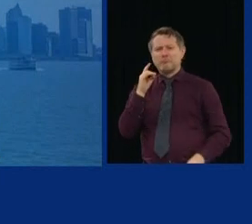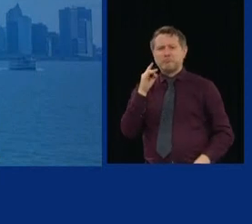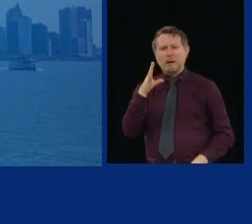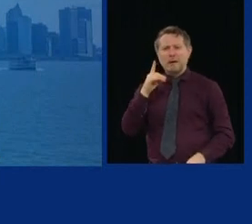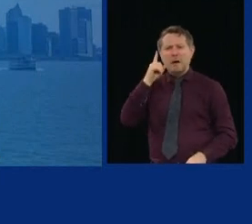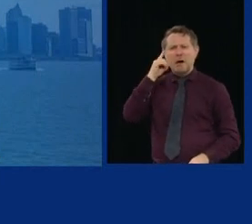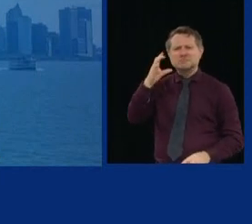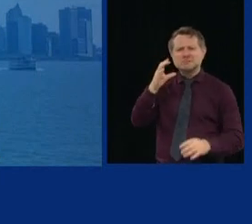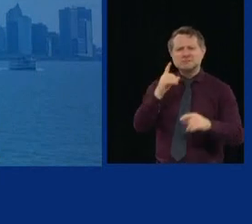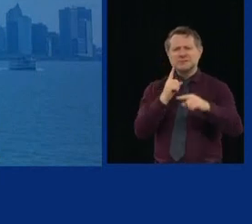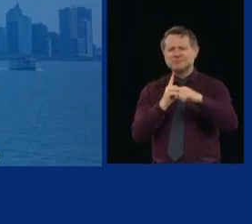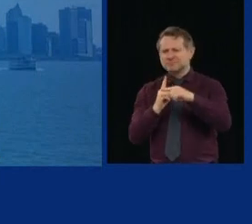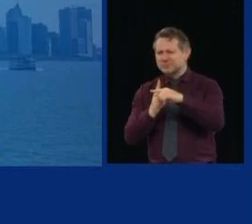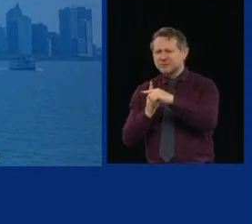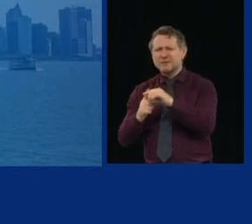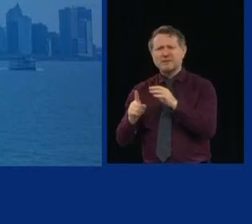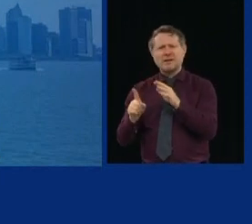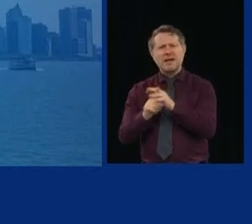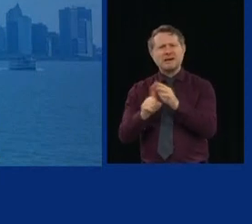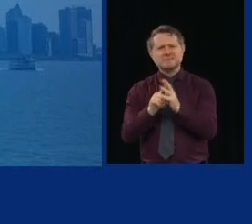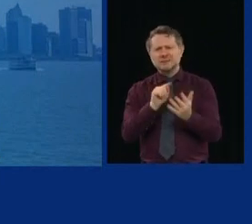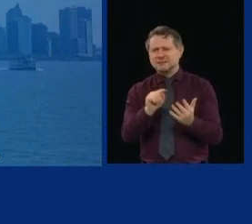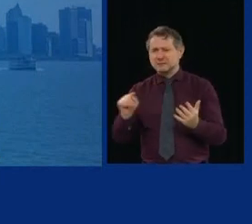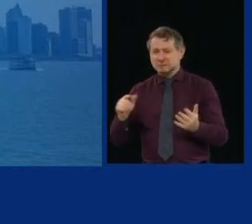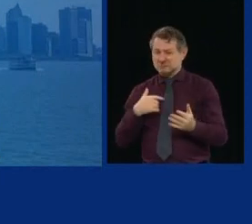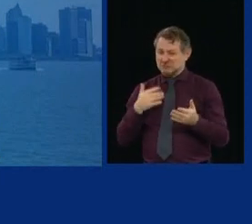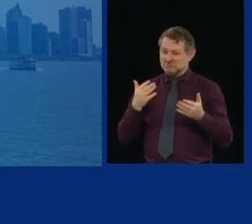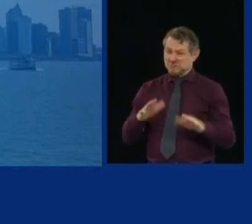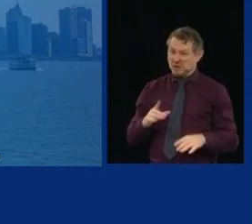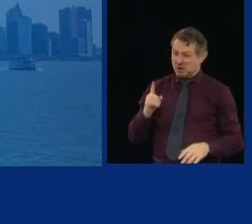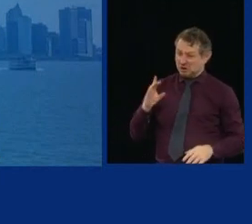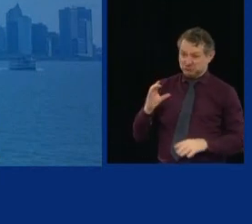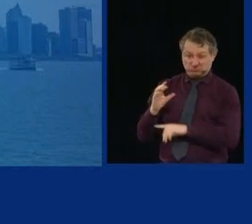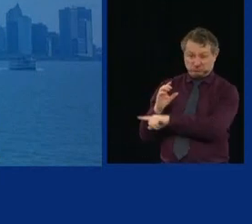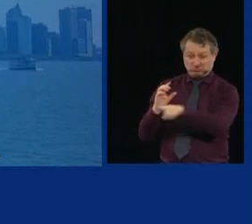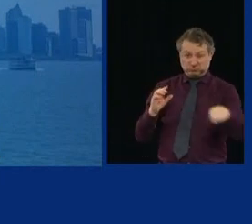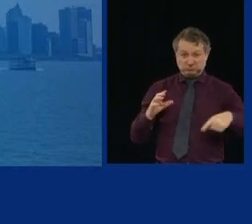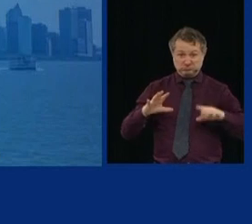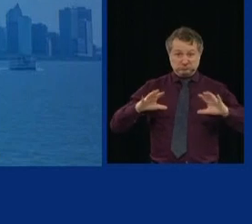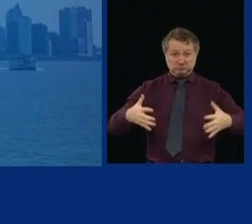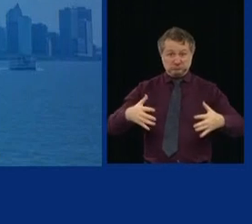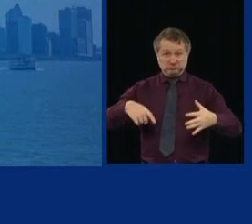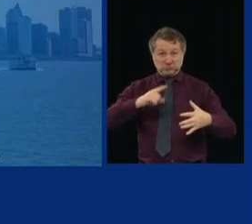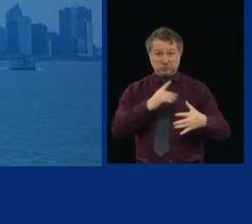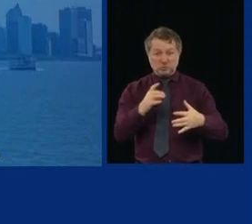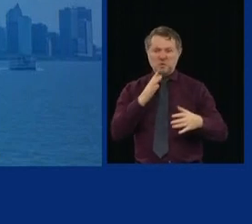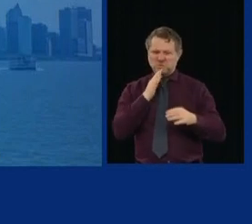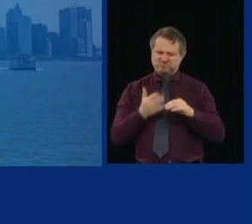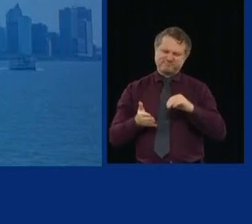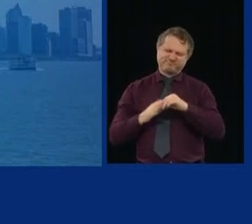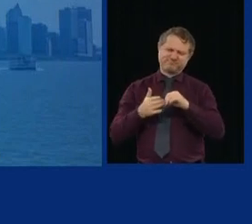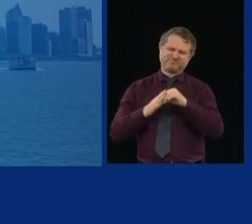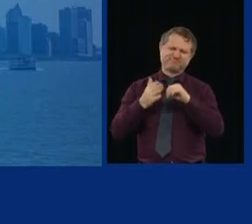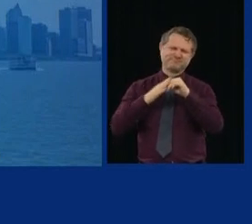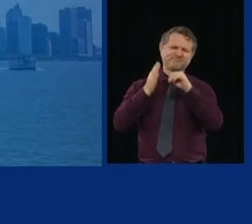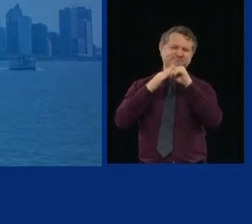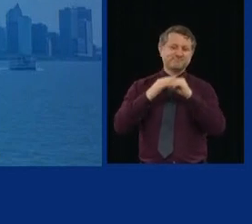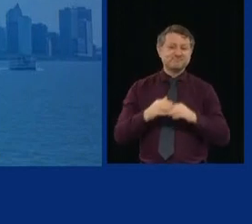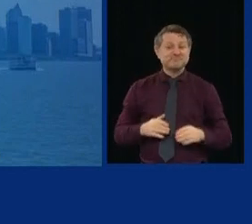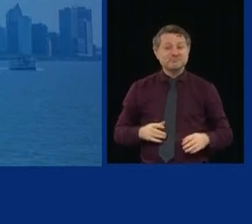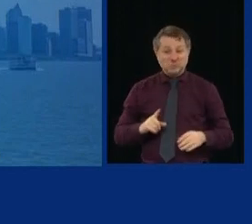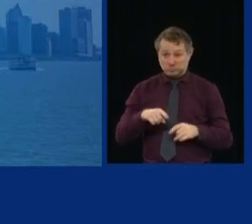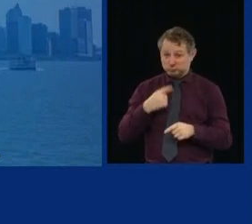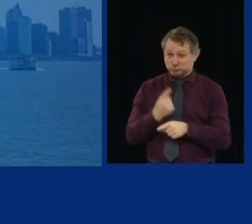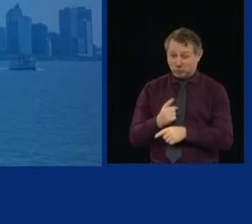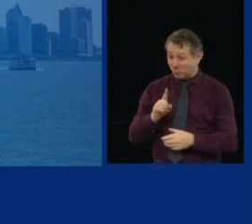I'll wager that's going to only go up, and it's going to be much more widespread than anyone thinks. So